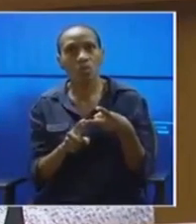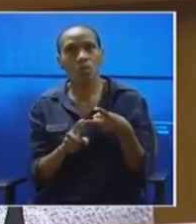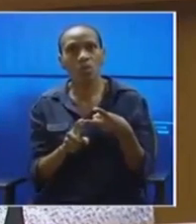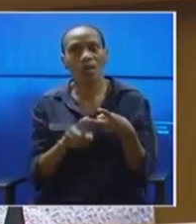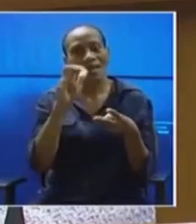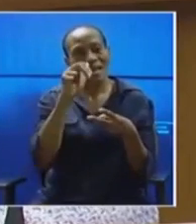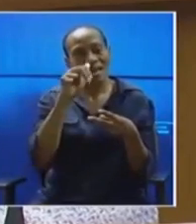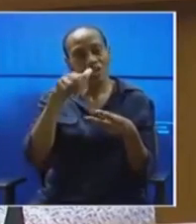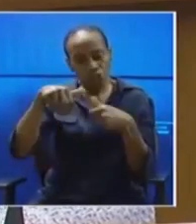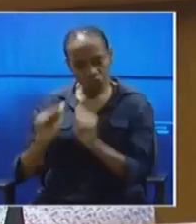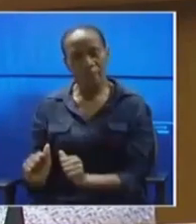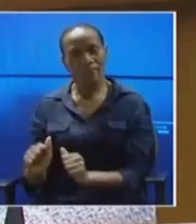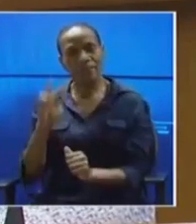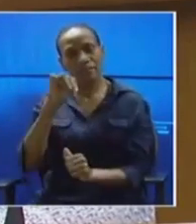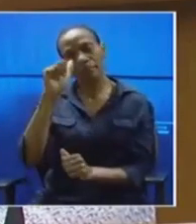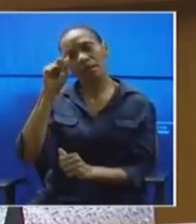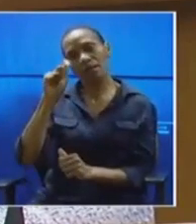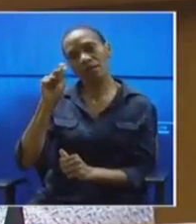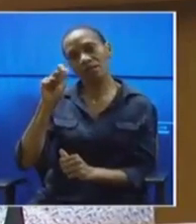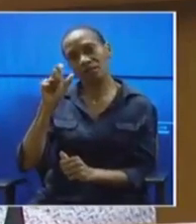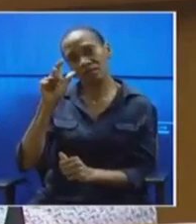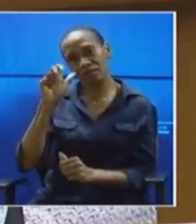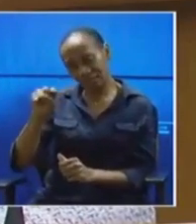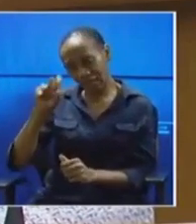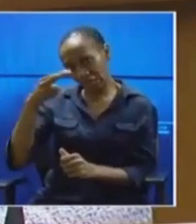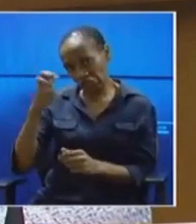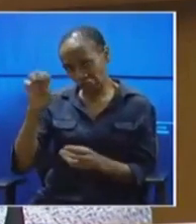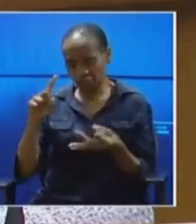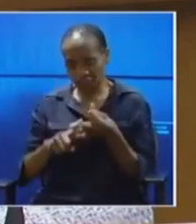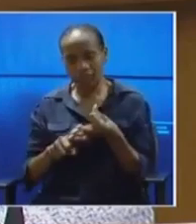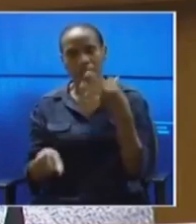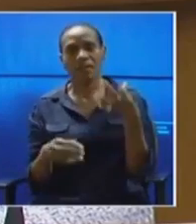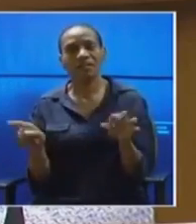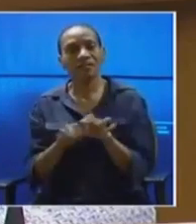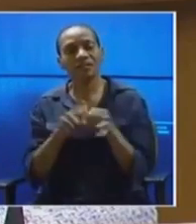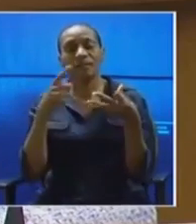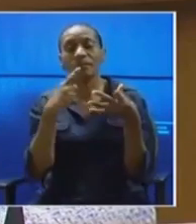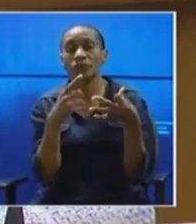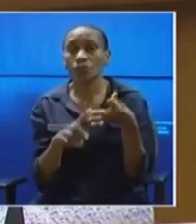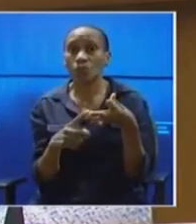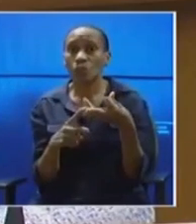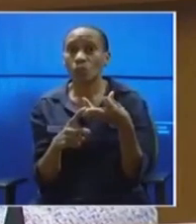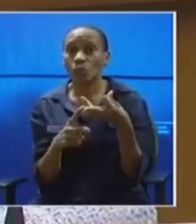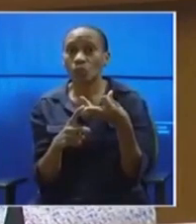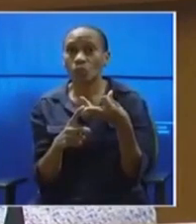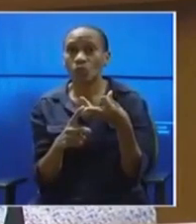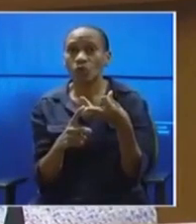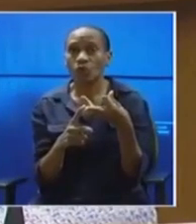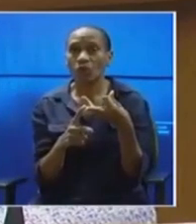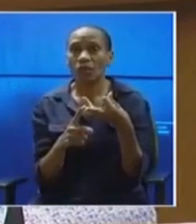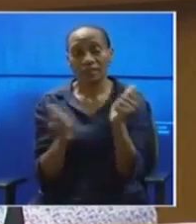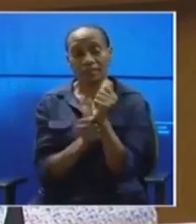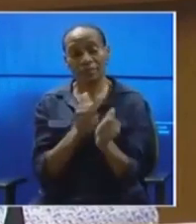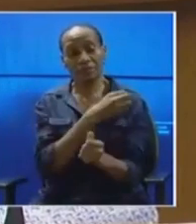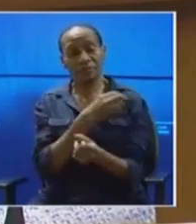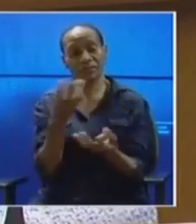ANC chairperson Gwede Mantashe. I challenge you a suspension, lifestyle audit and investigation of Deputy Minister